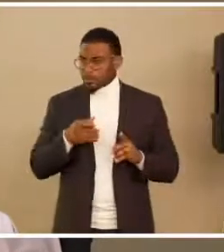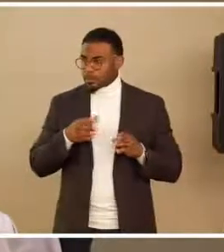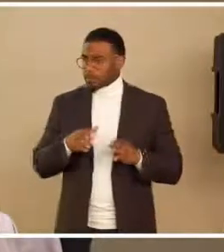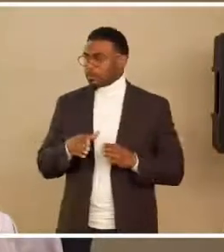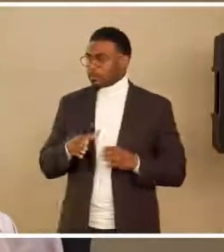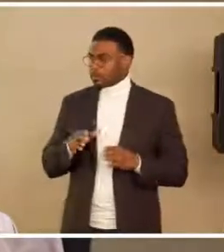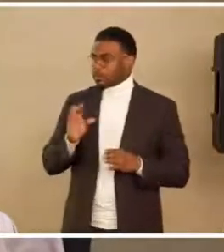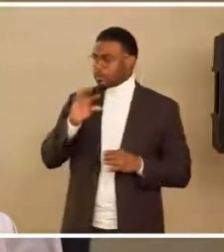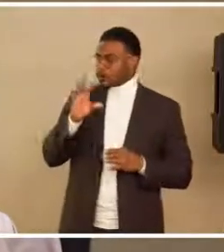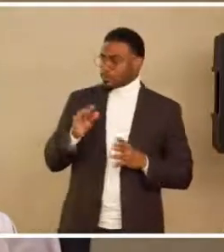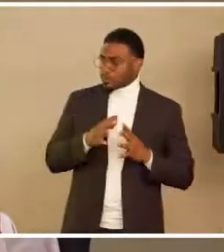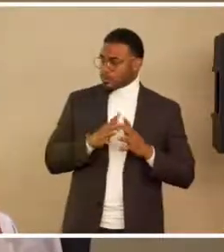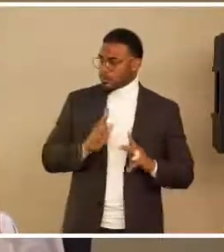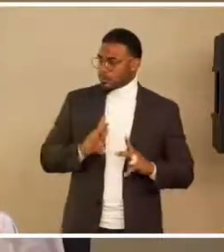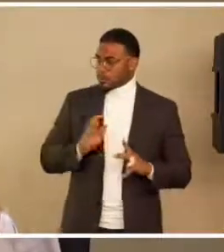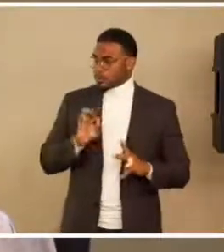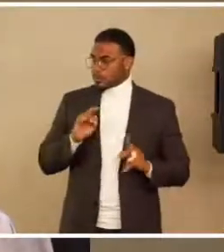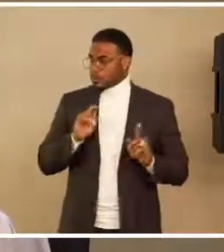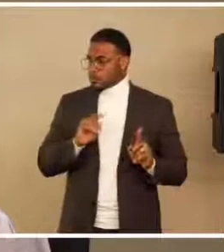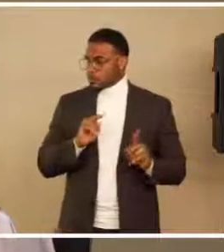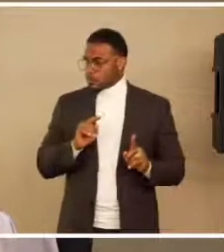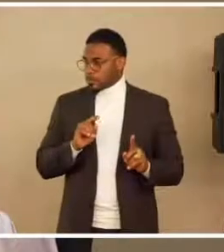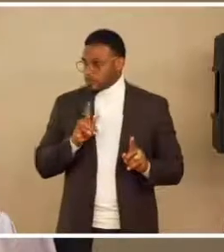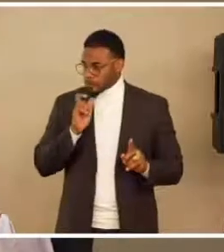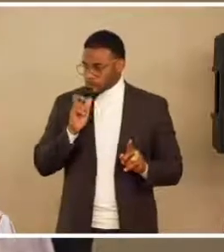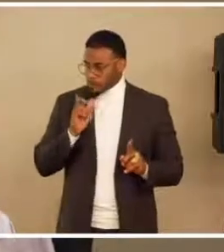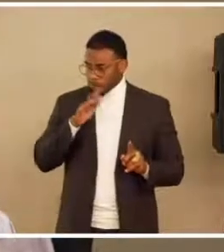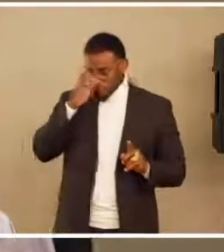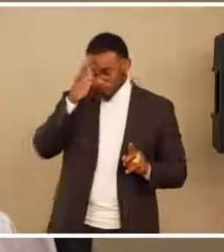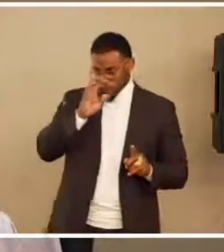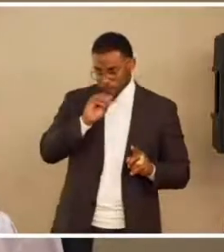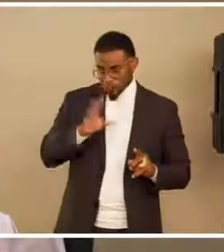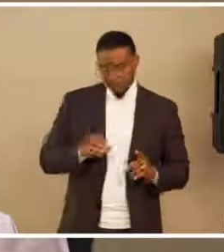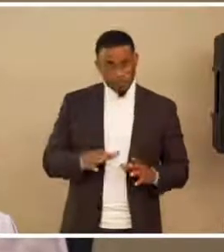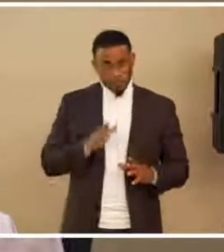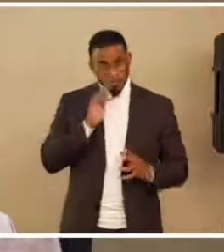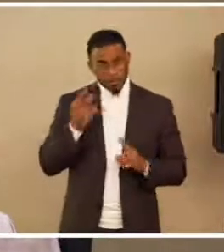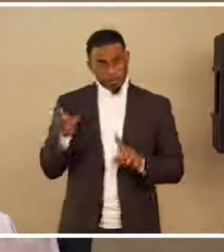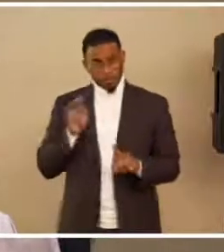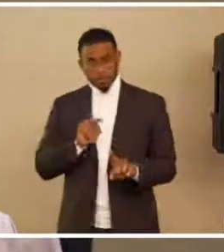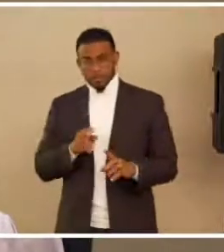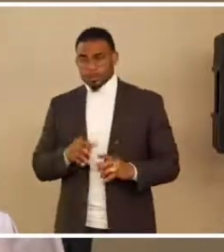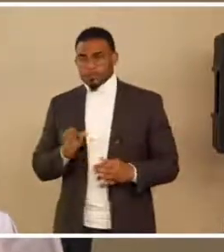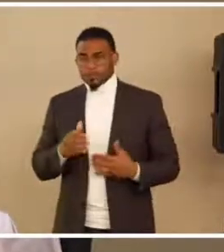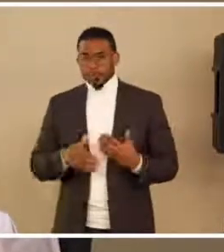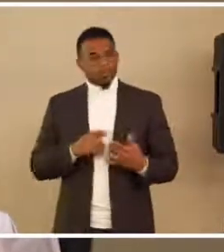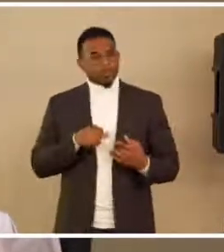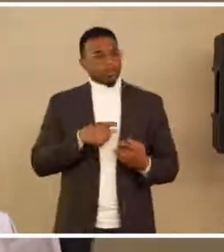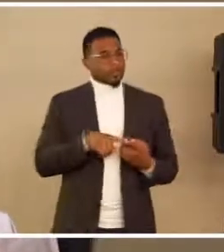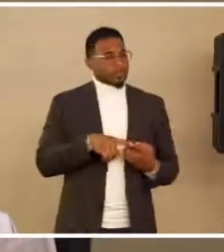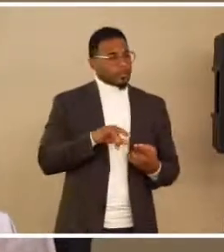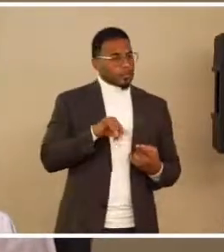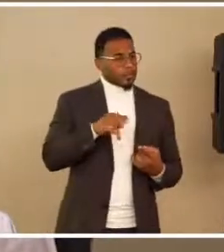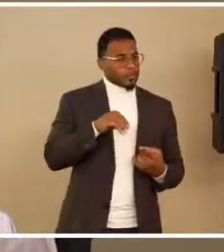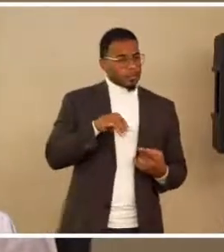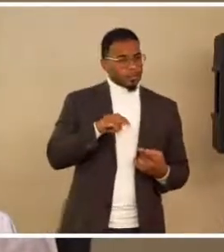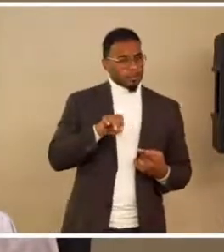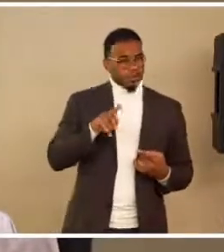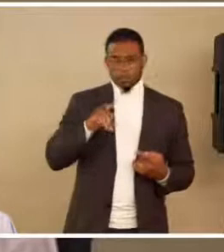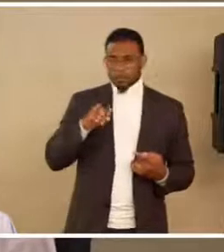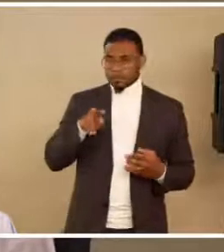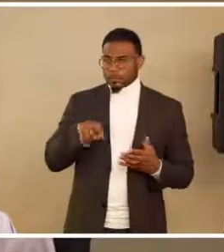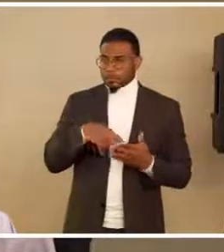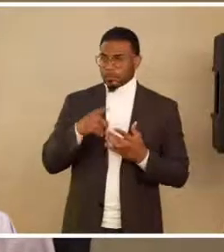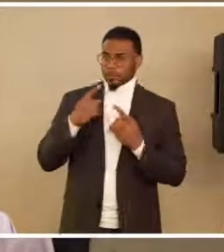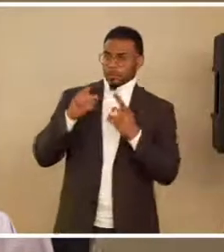way African people whose parents were African were perceived. So when Josephine Baker was dancing and